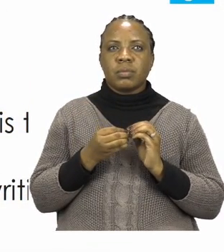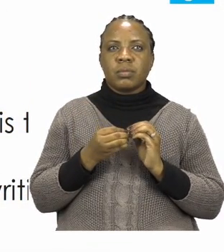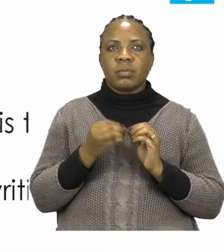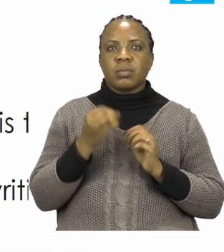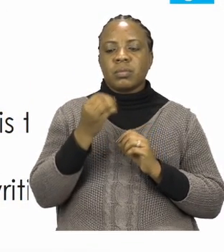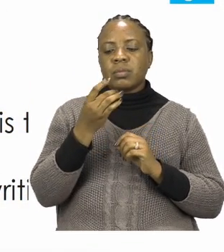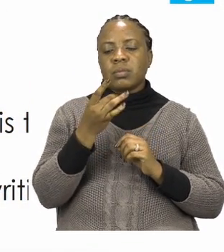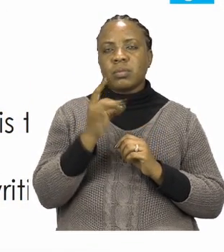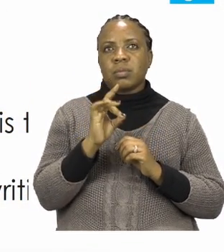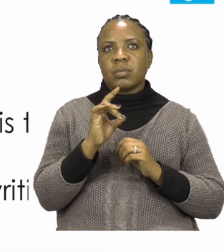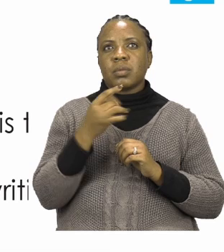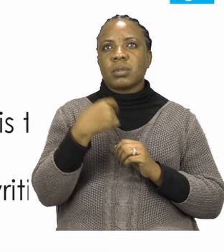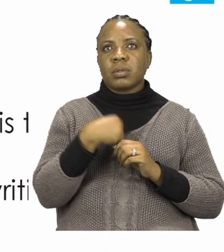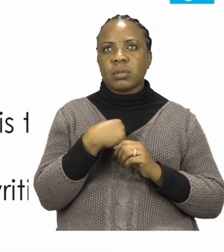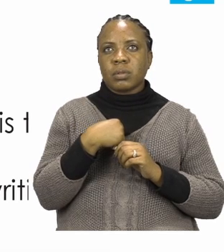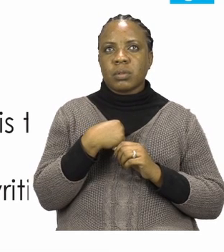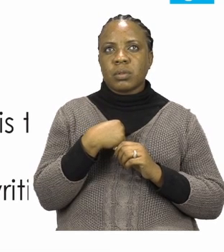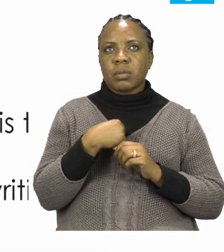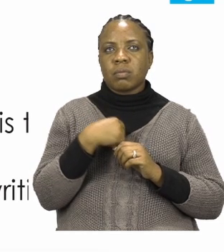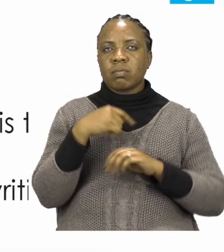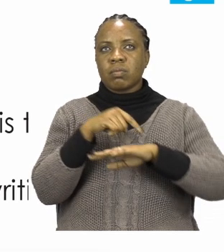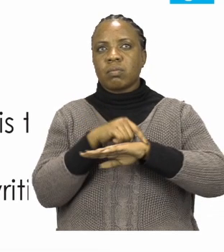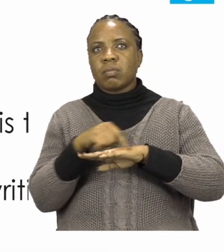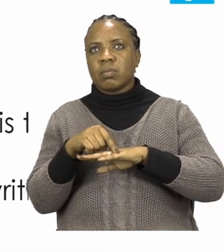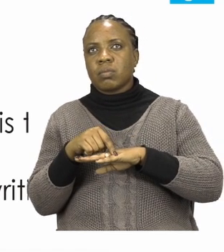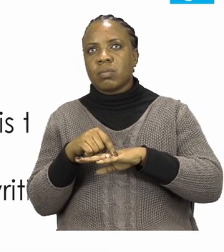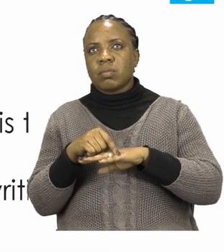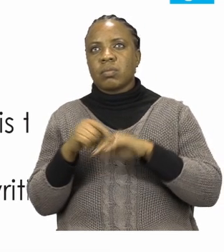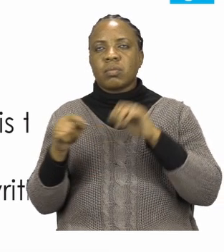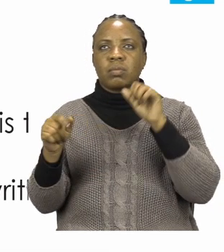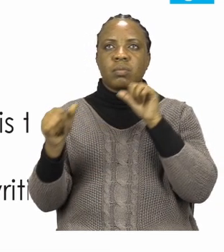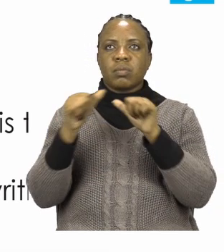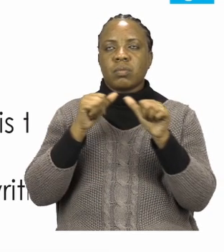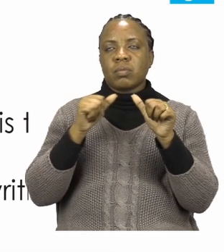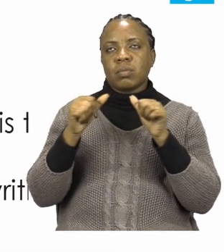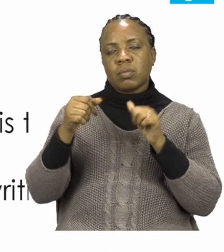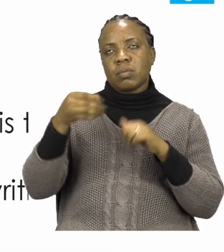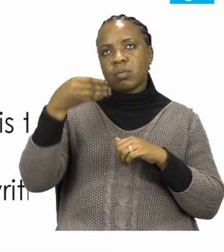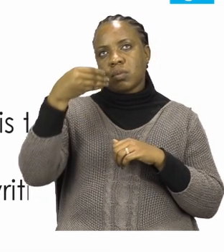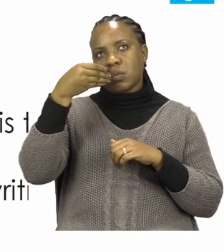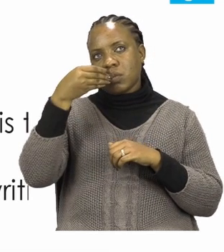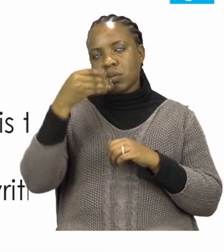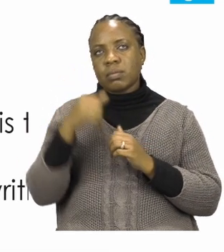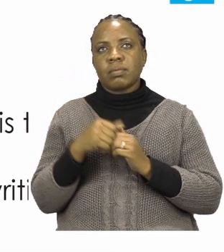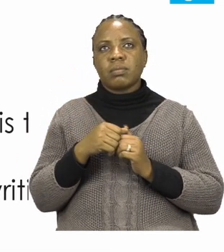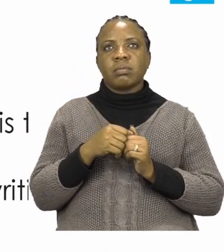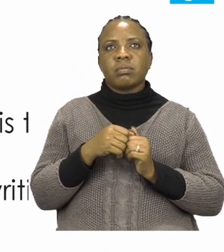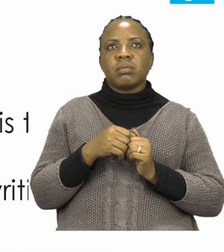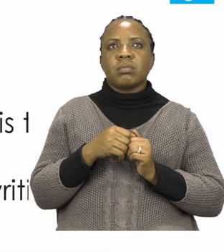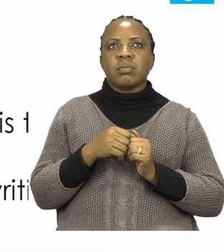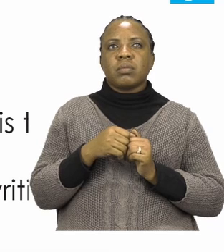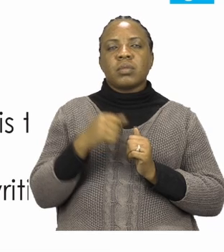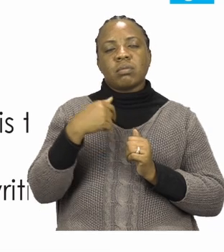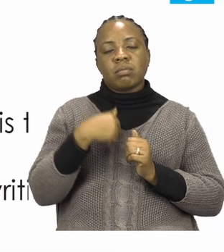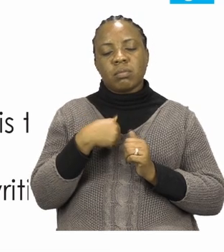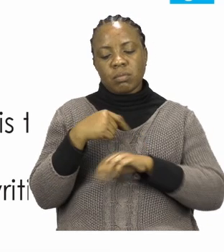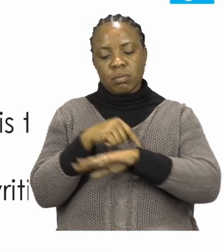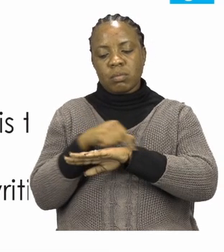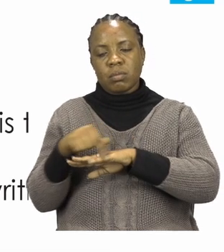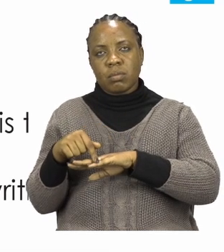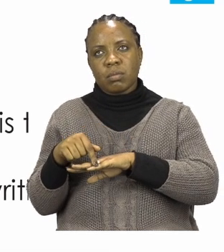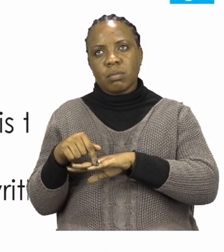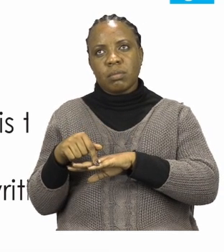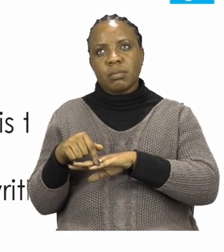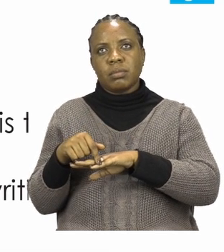8 says, I dash eating pizza. I dash